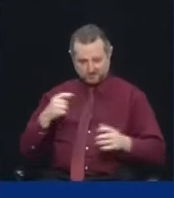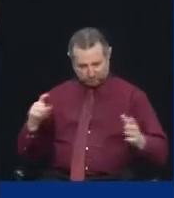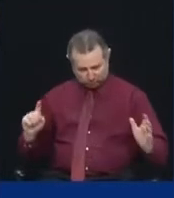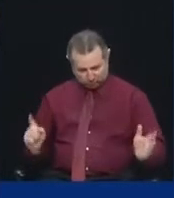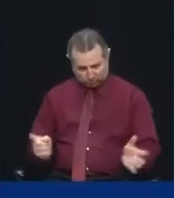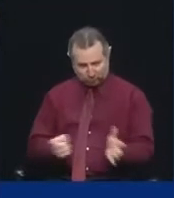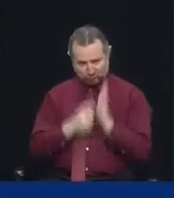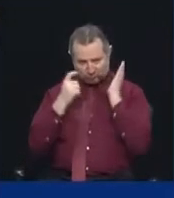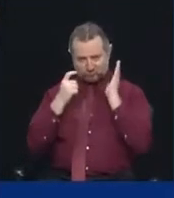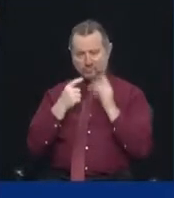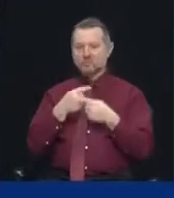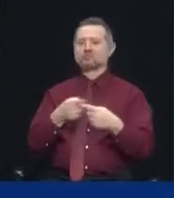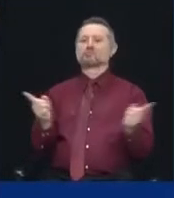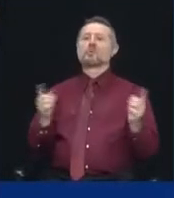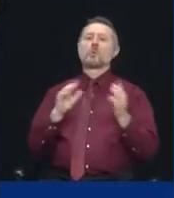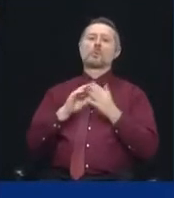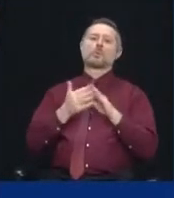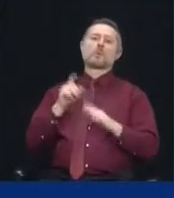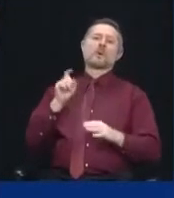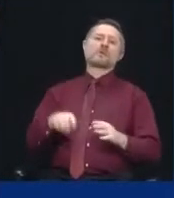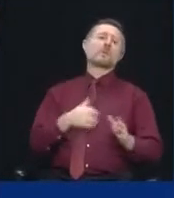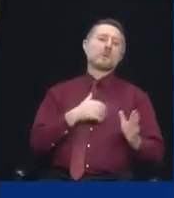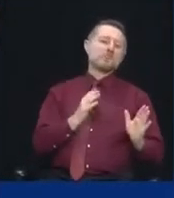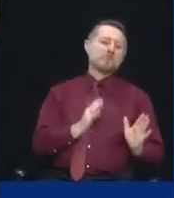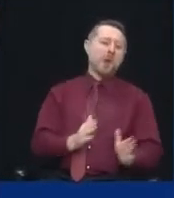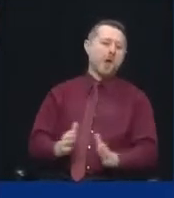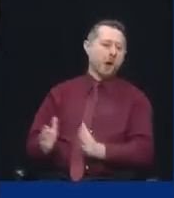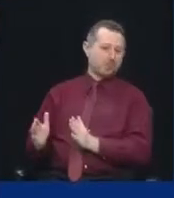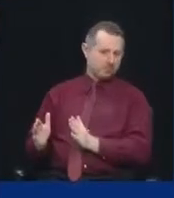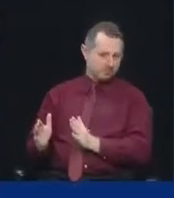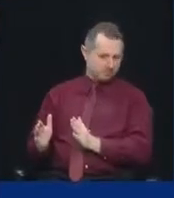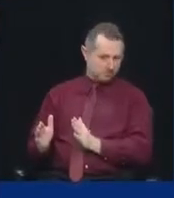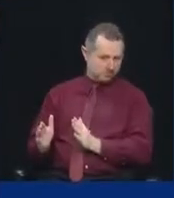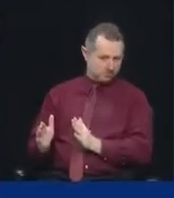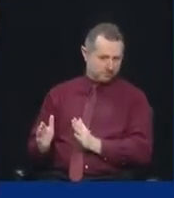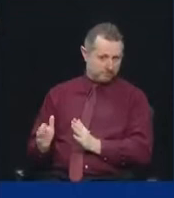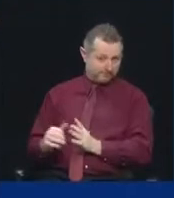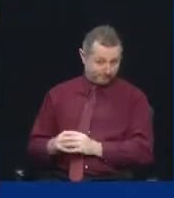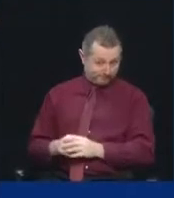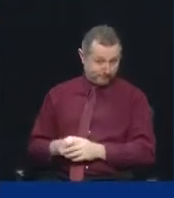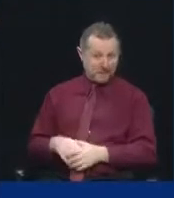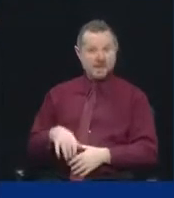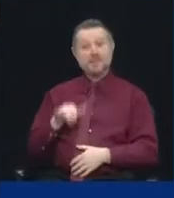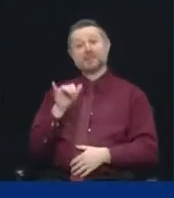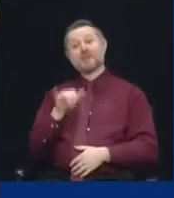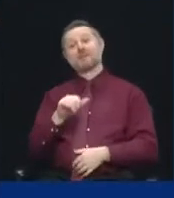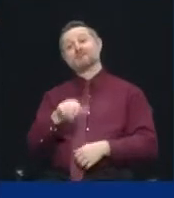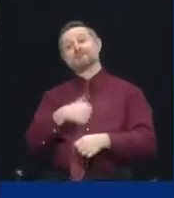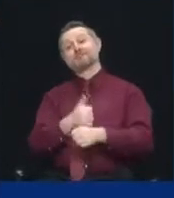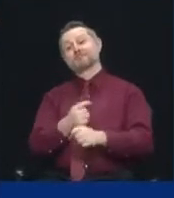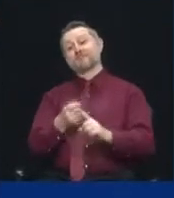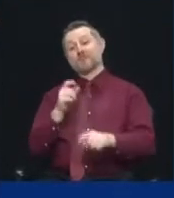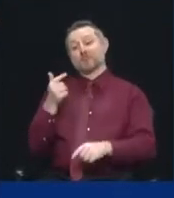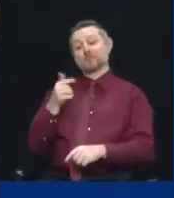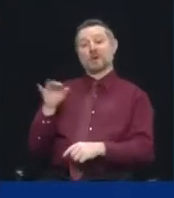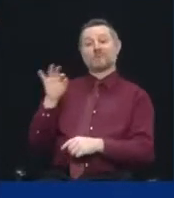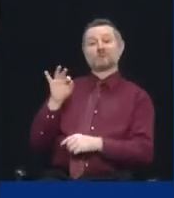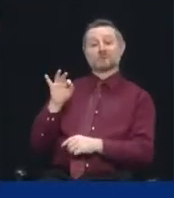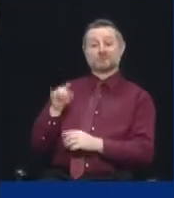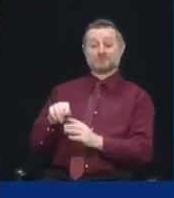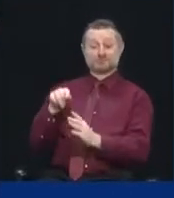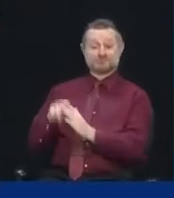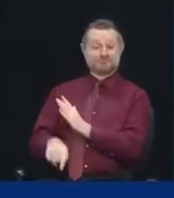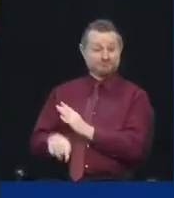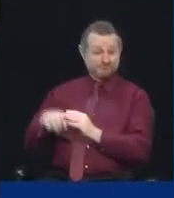with a reform plan in light of the George Floyd killing. But it's just the